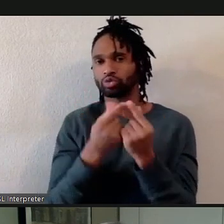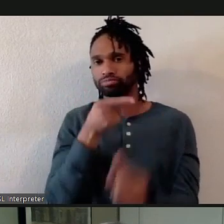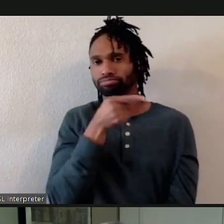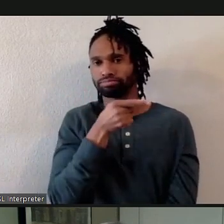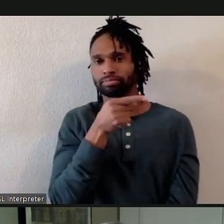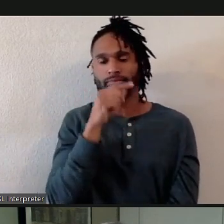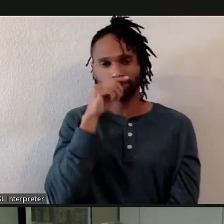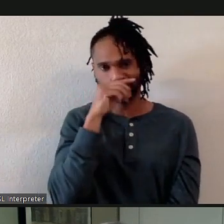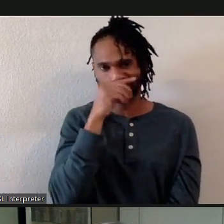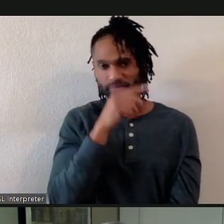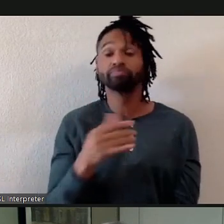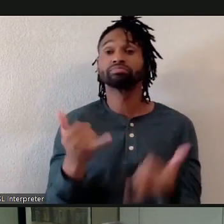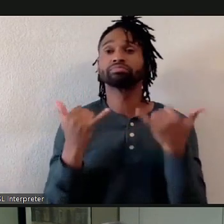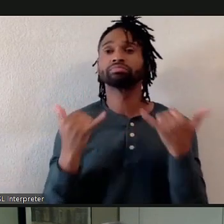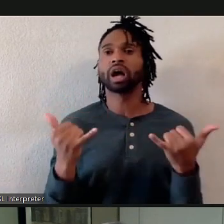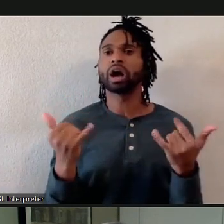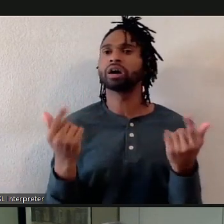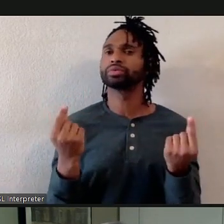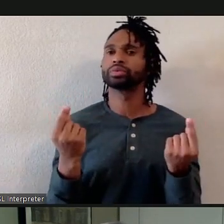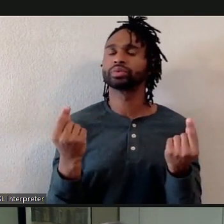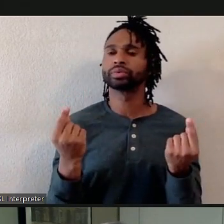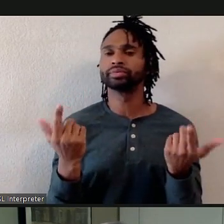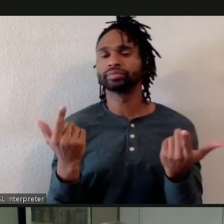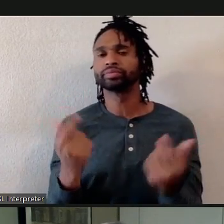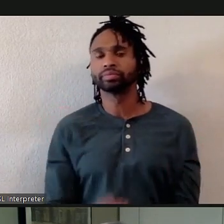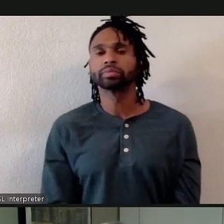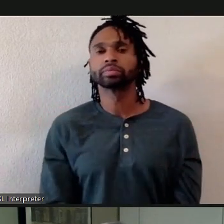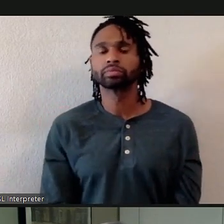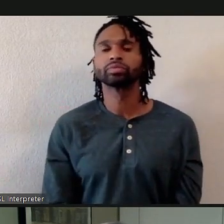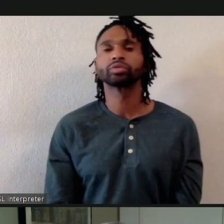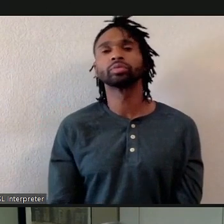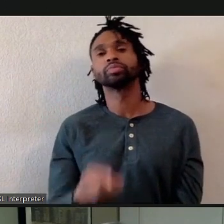So now just to say some what if